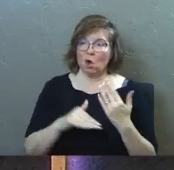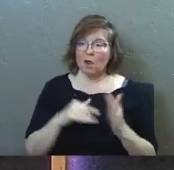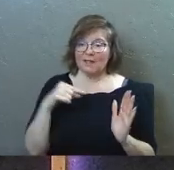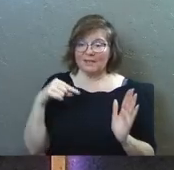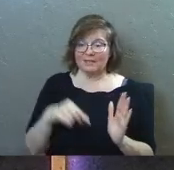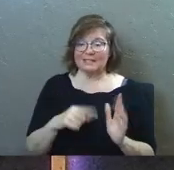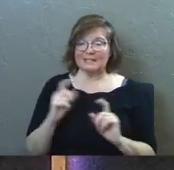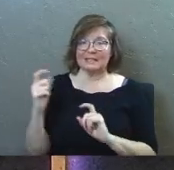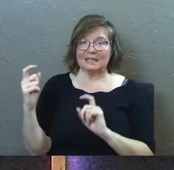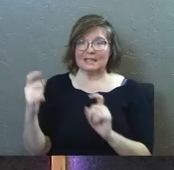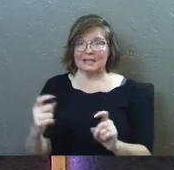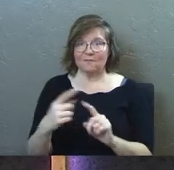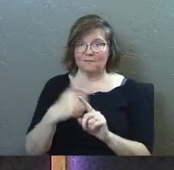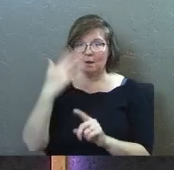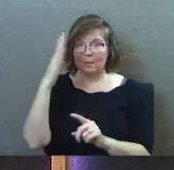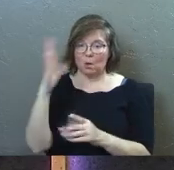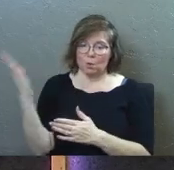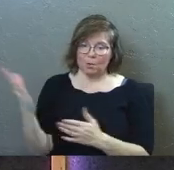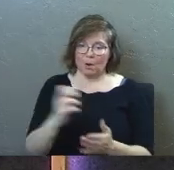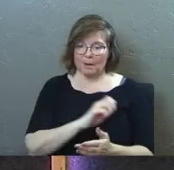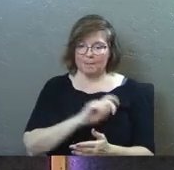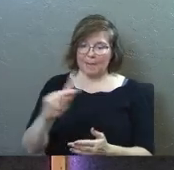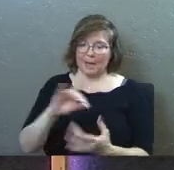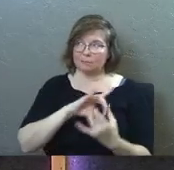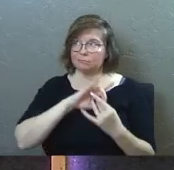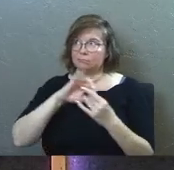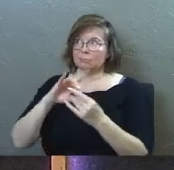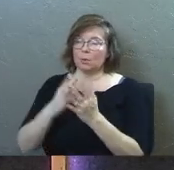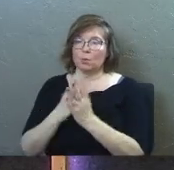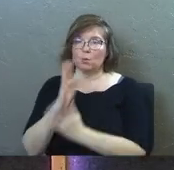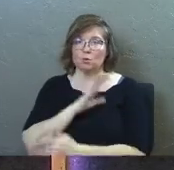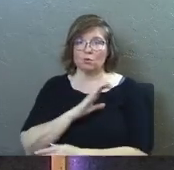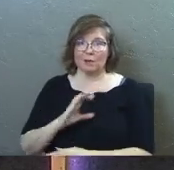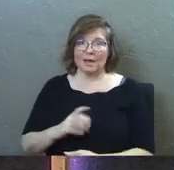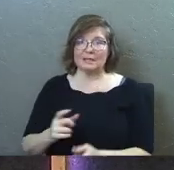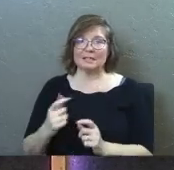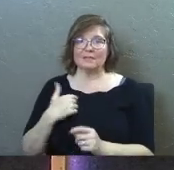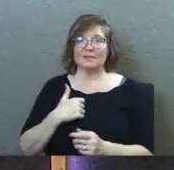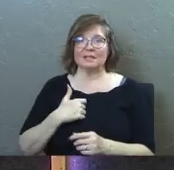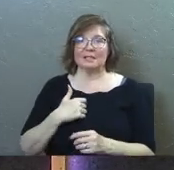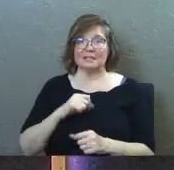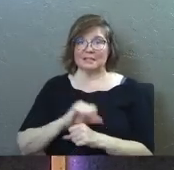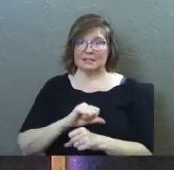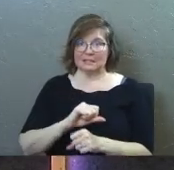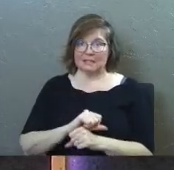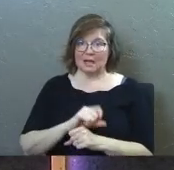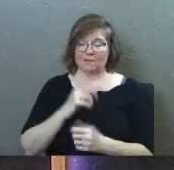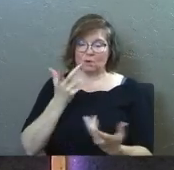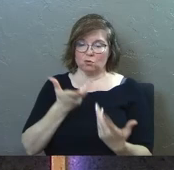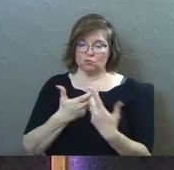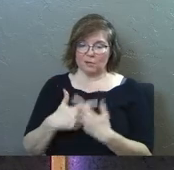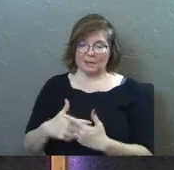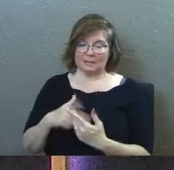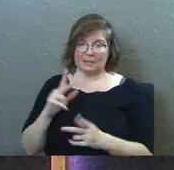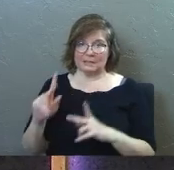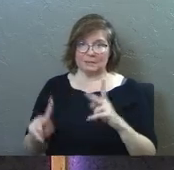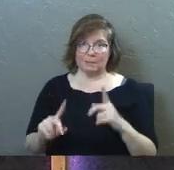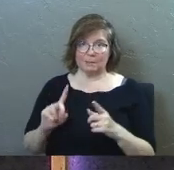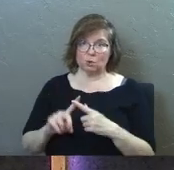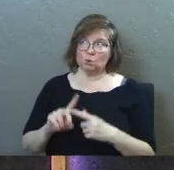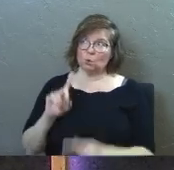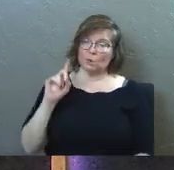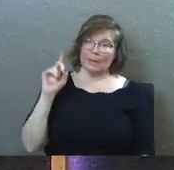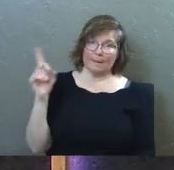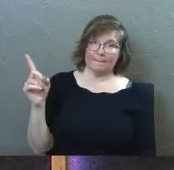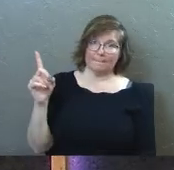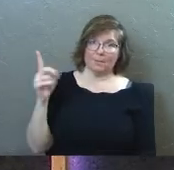of this is a gift from God who brought us back to himself through Christ. And God has given us this task of reconciling his people to